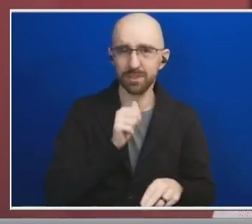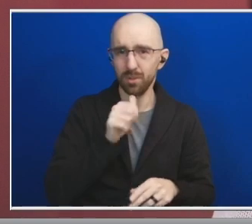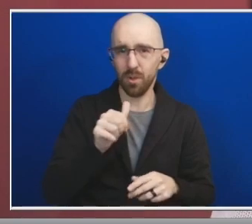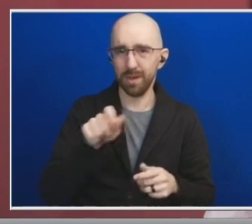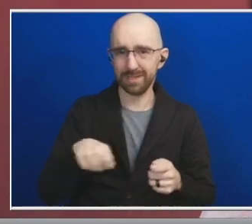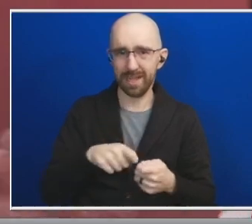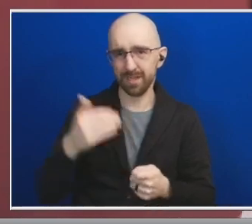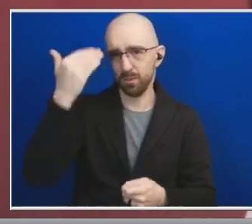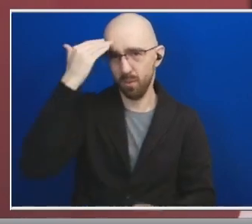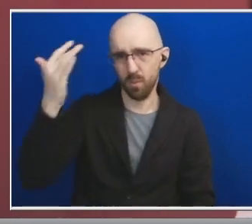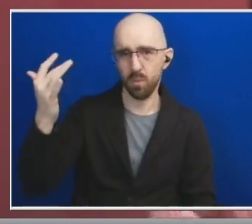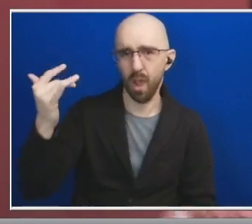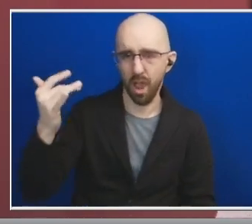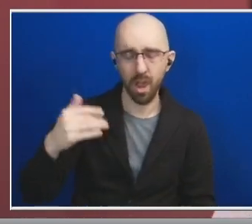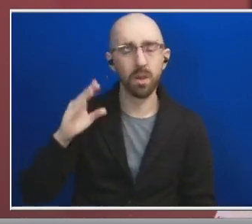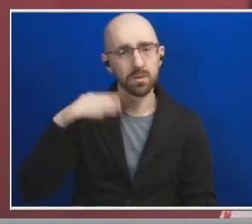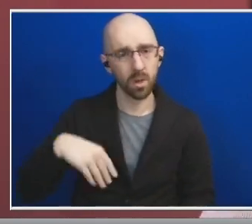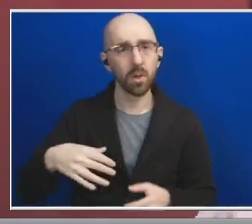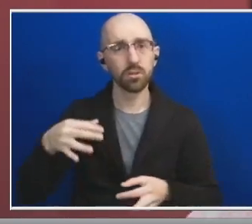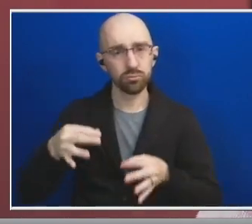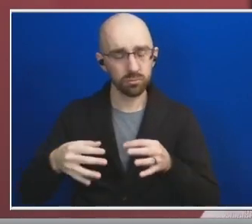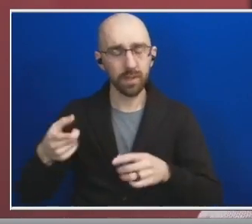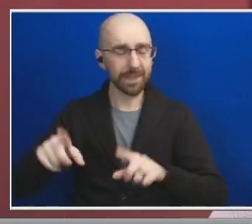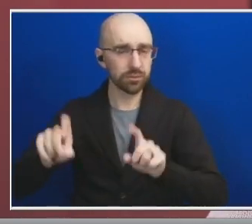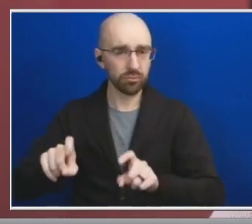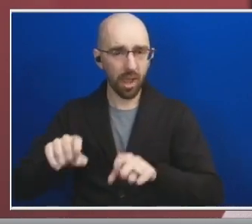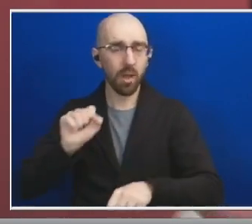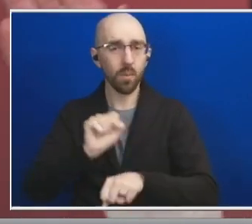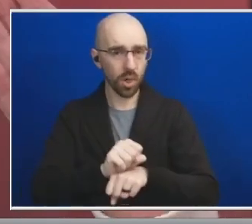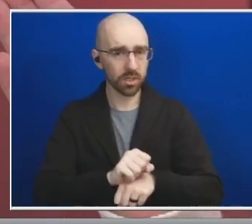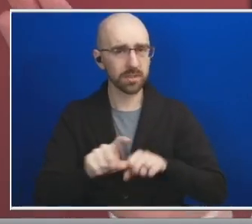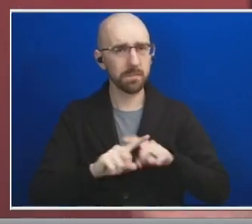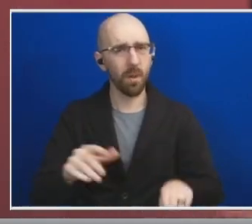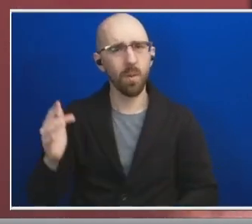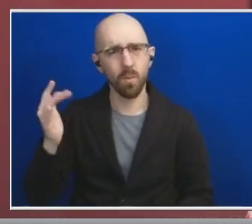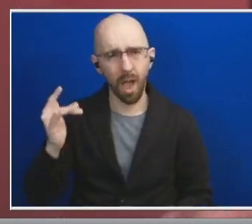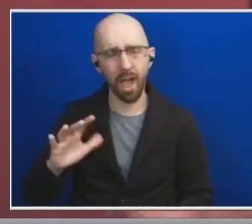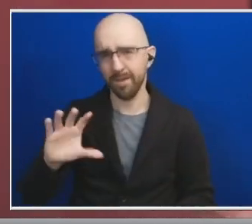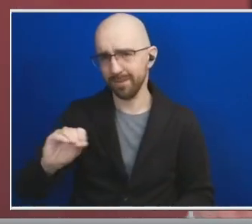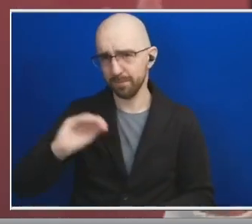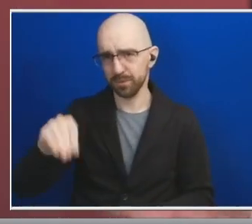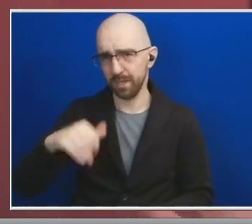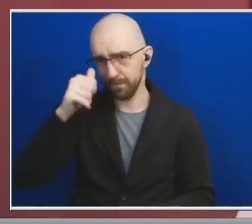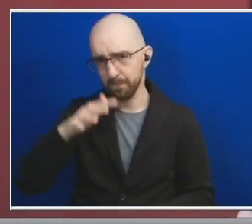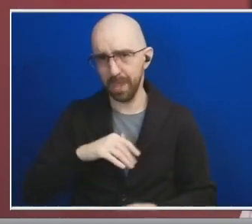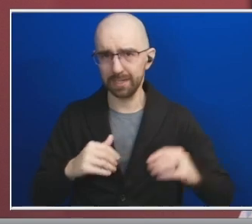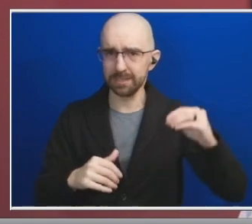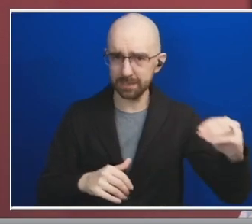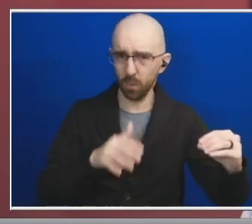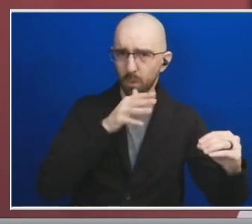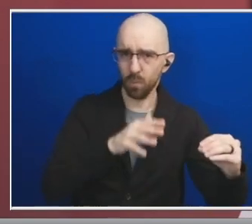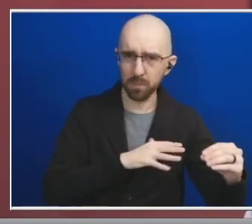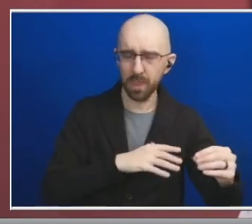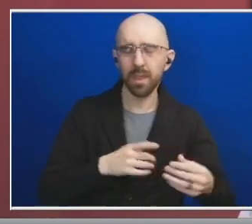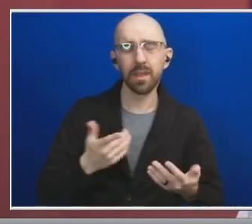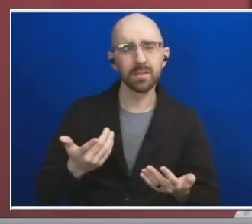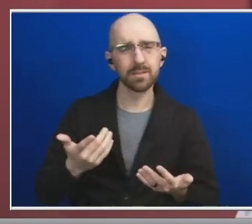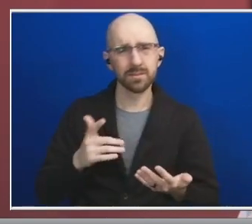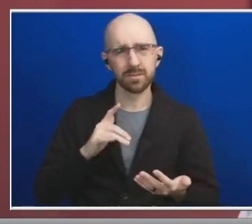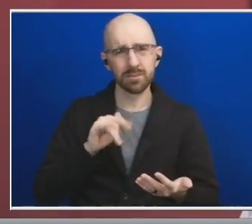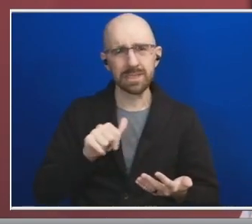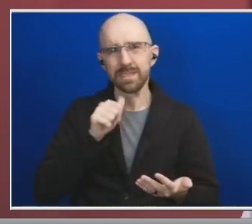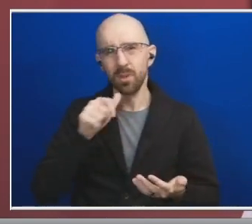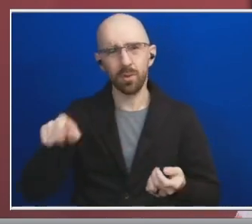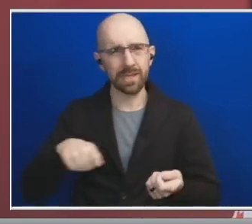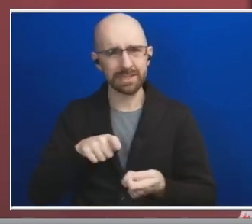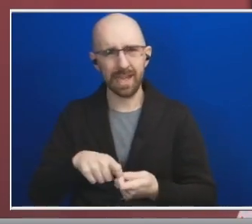this trial works, but we don't know why it works. Is it working for 50% of men and 0% of women? They don't really necessarily dive that deeply